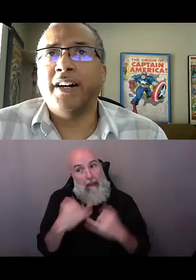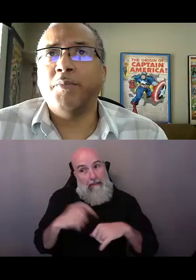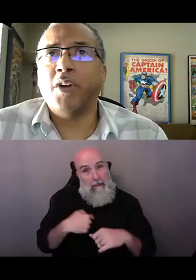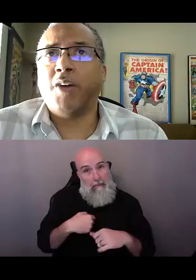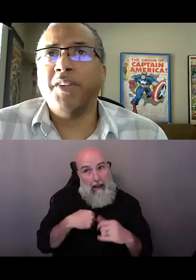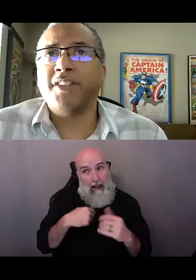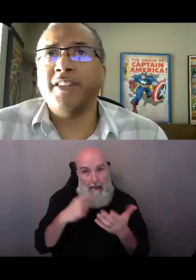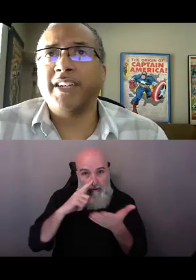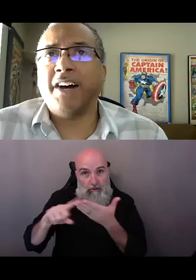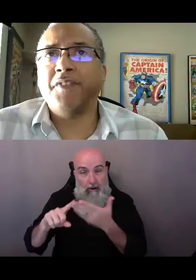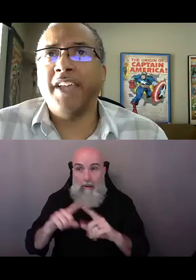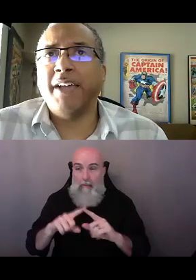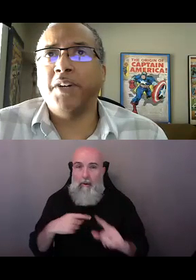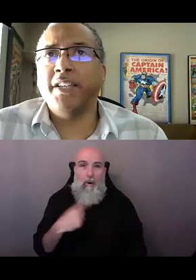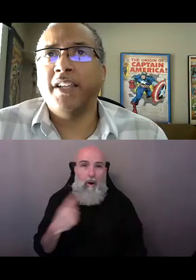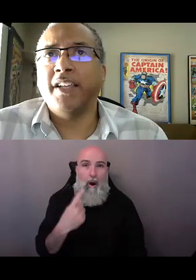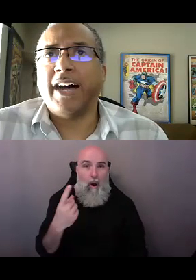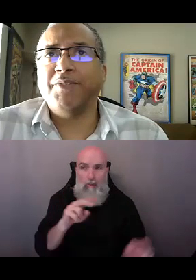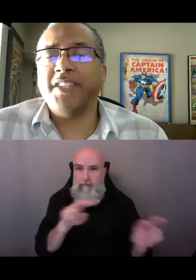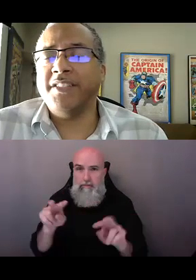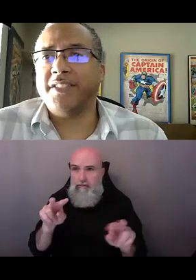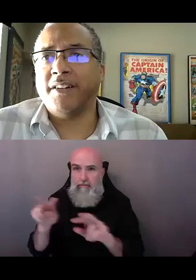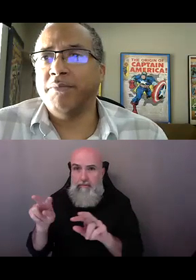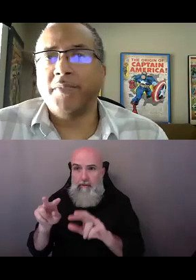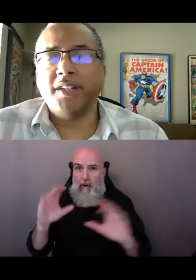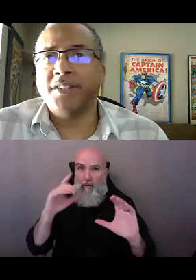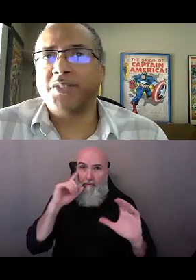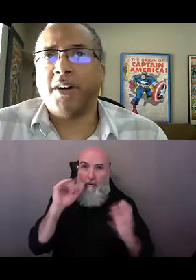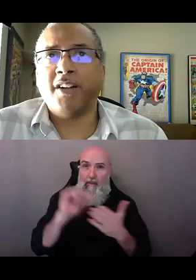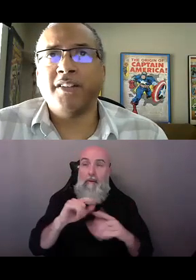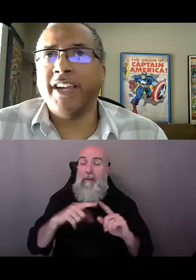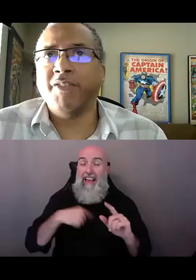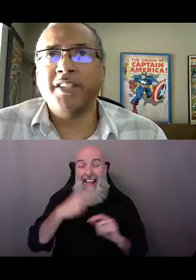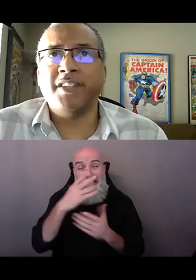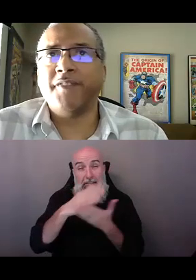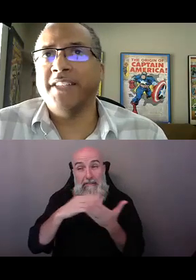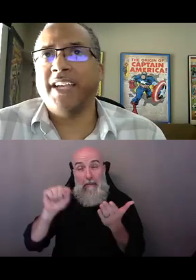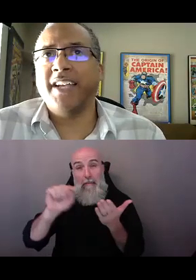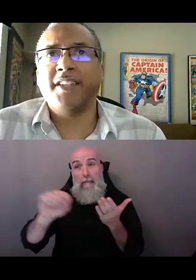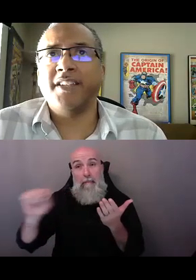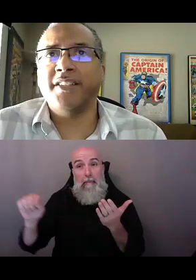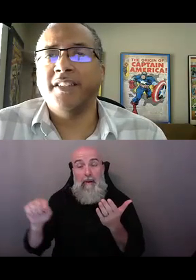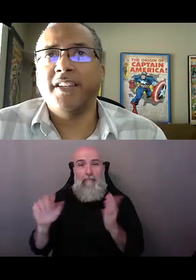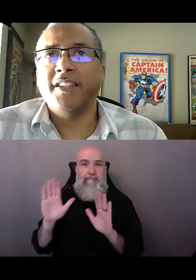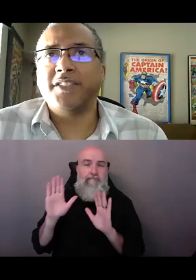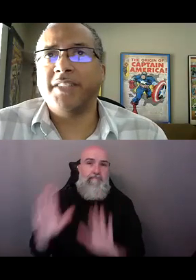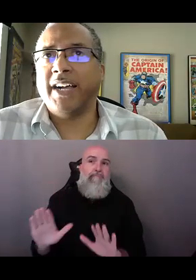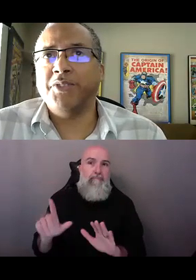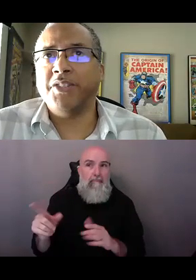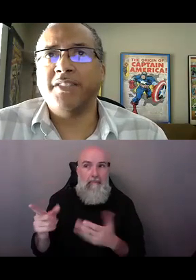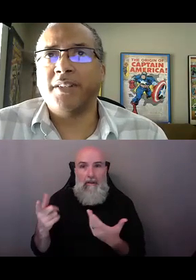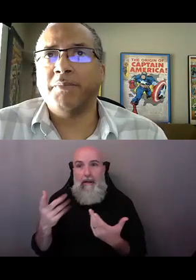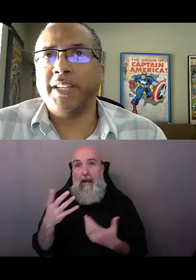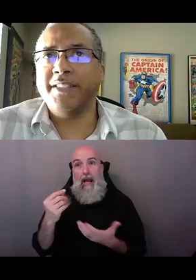But we're always on the lookout for that. But I've seen some smaller areas, they're fantastic. And